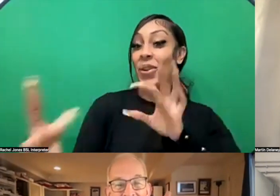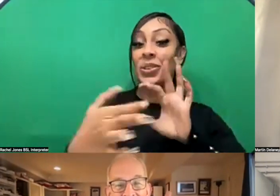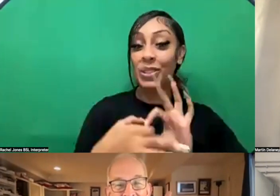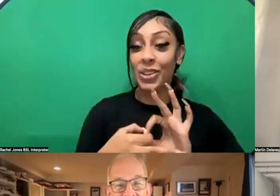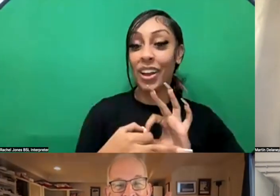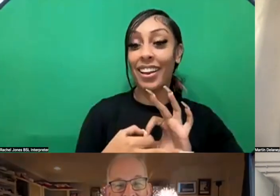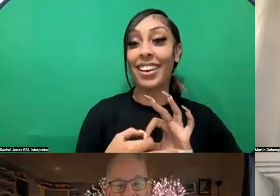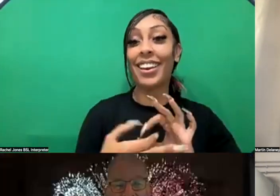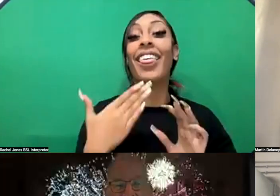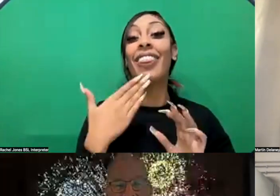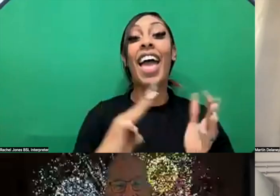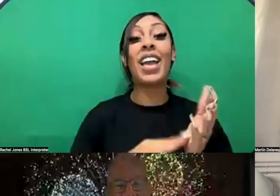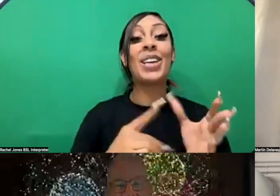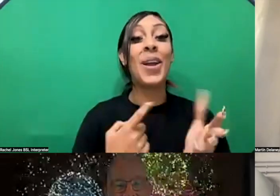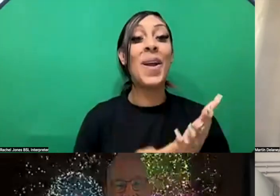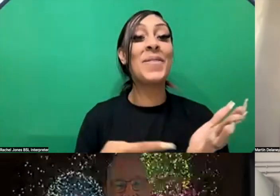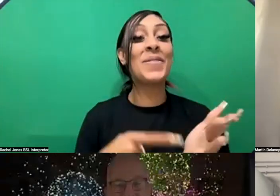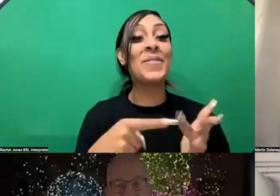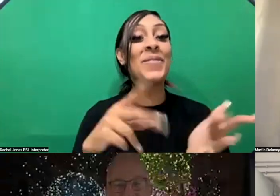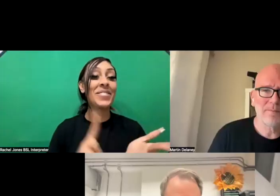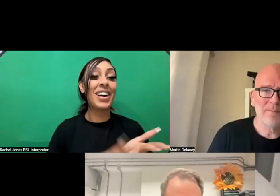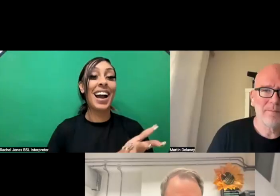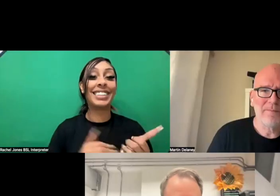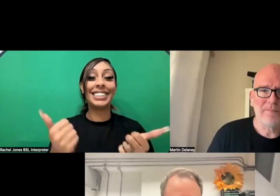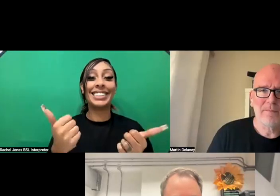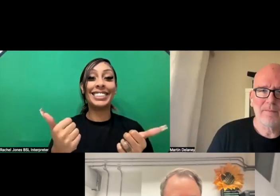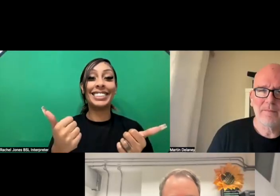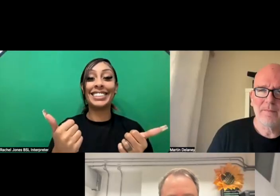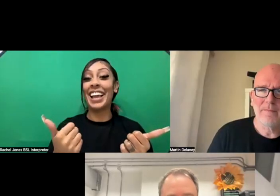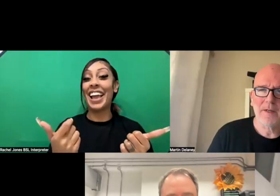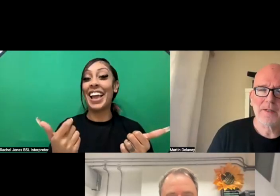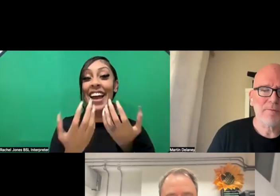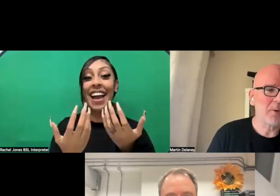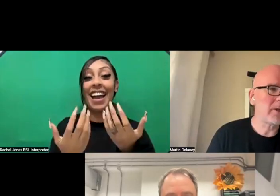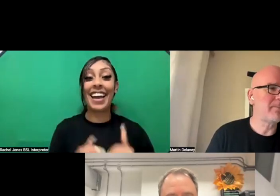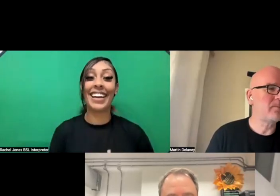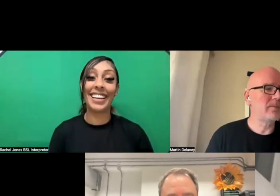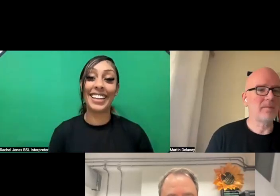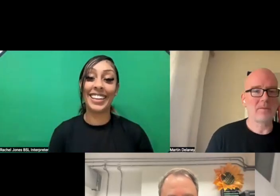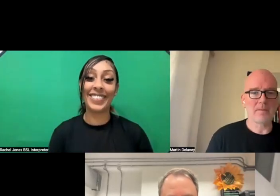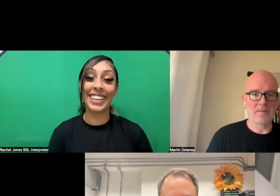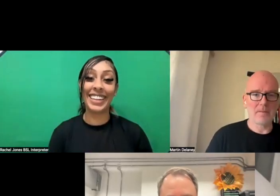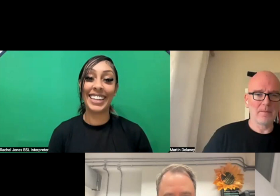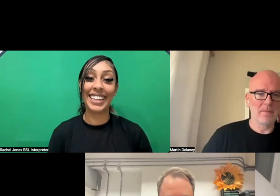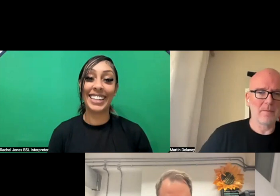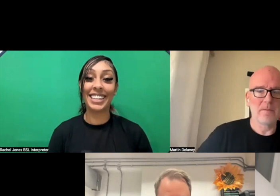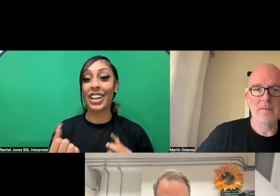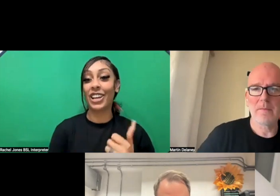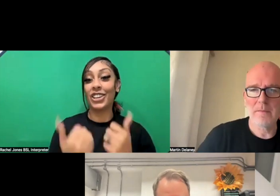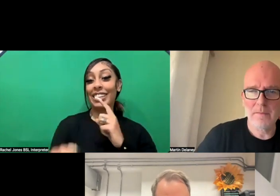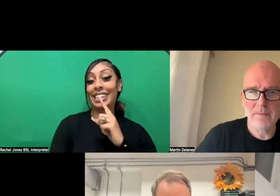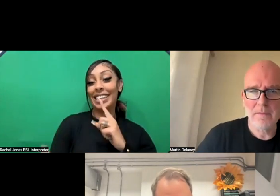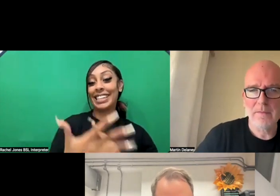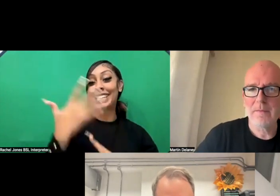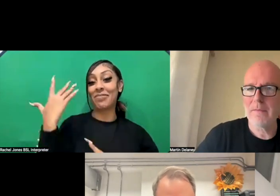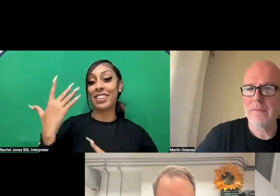course, Martin, for leading the conversation. It's been super, super fascinating. Thanks, yeah, everybody. real inspiration. Sorry, Martin,